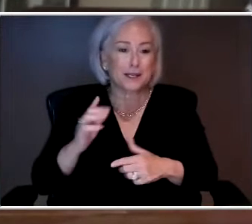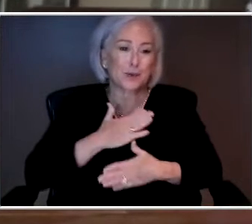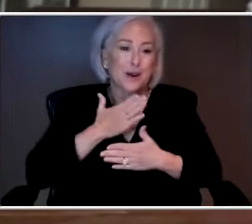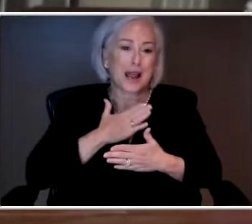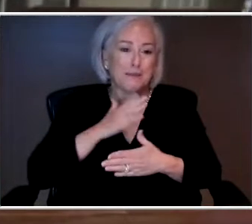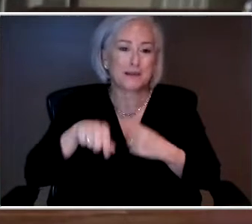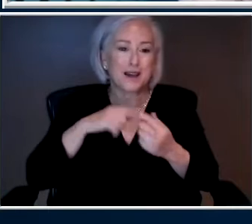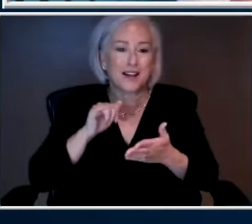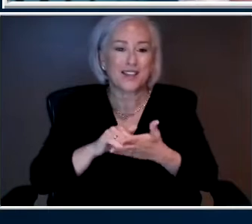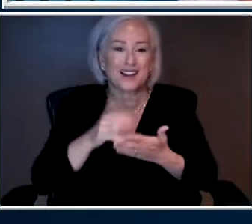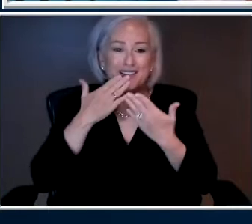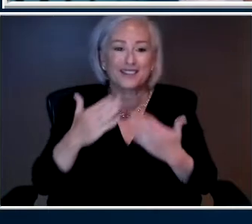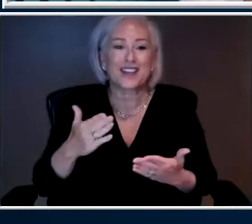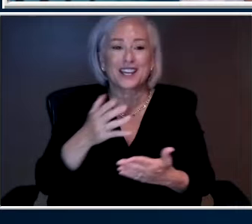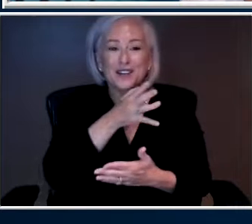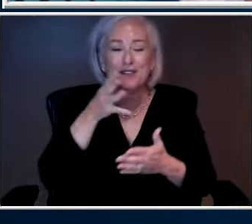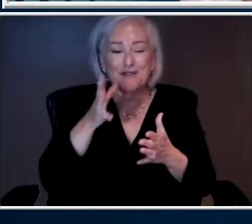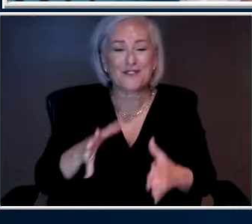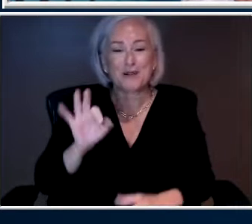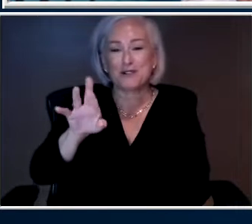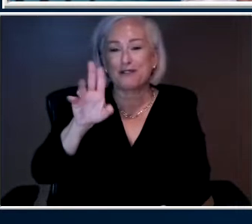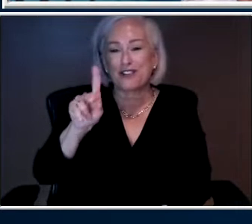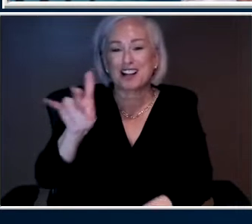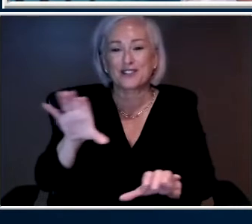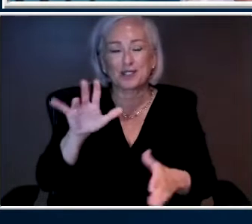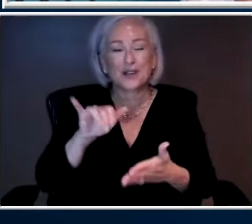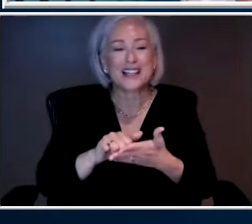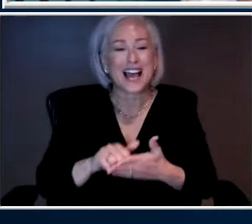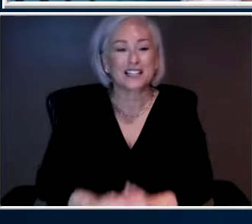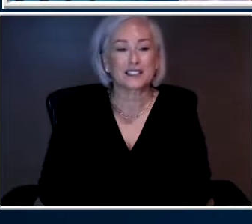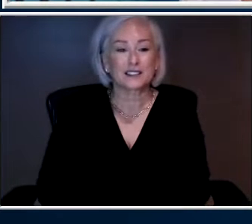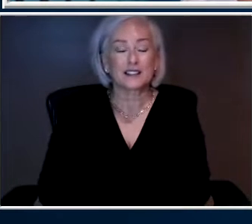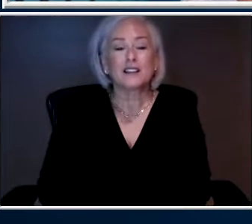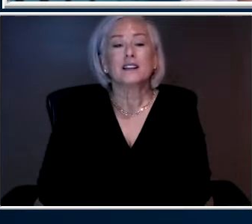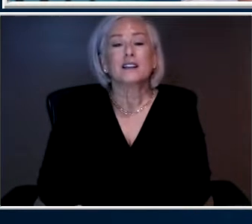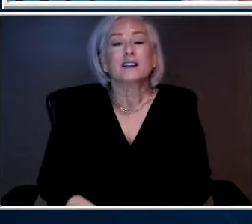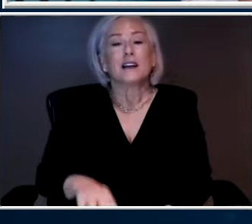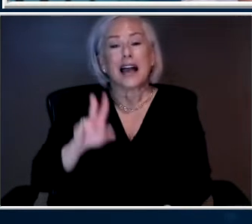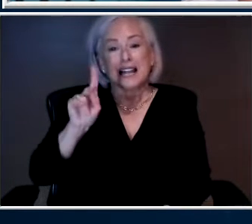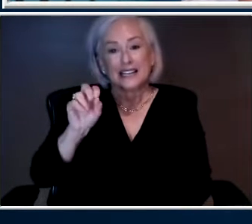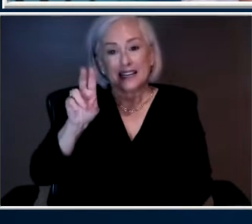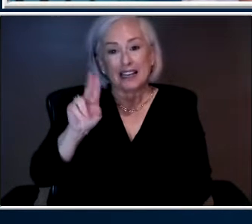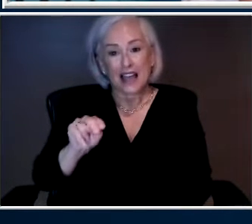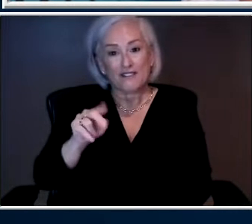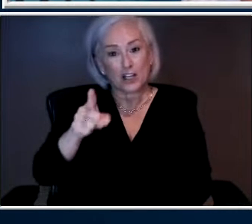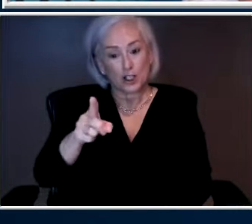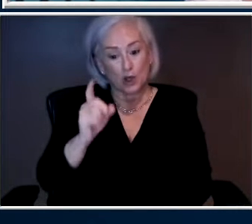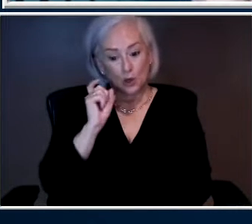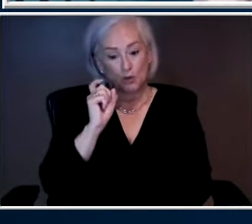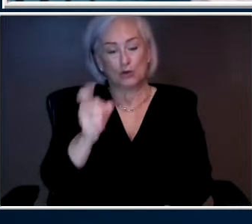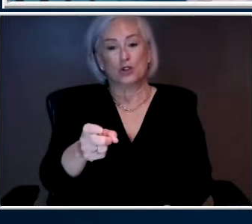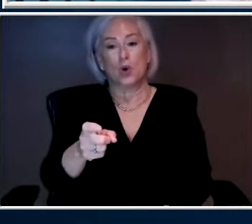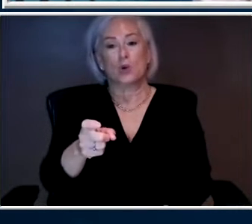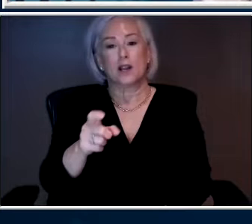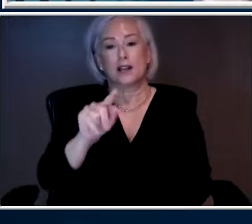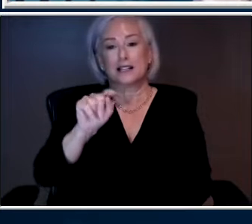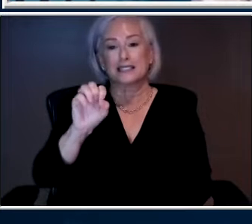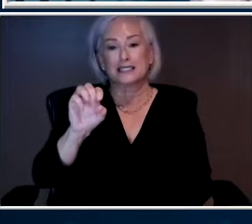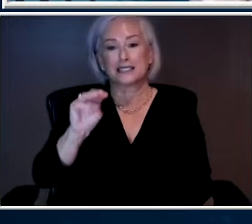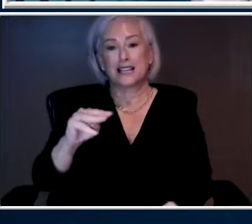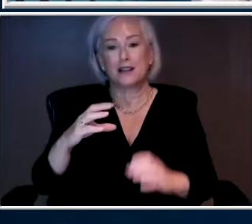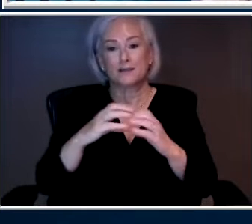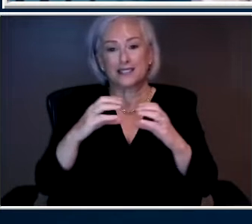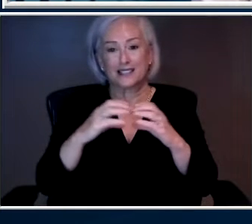doing that. Well, and Kevin, I understand you donated stem cells for this last transplant, and you're ready and